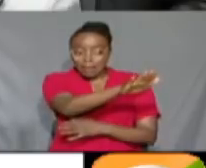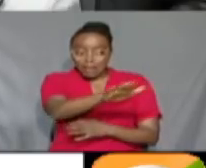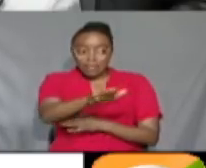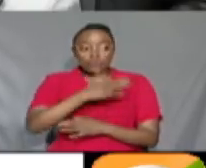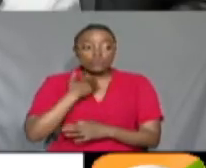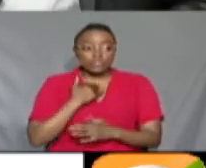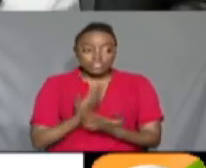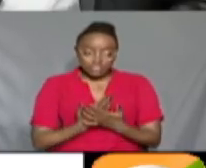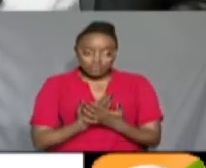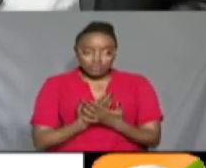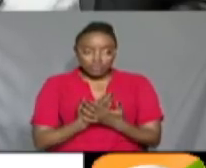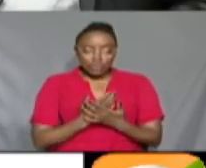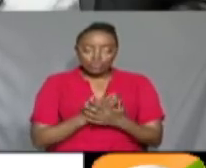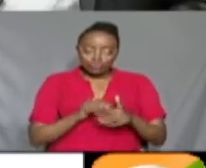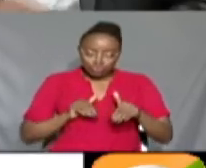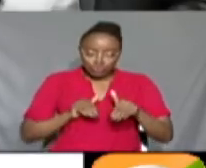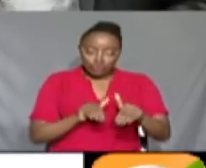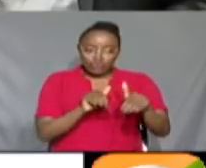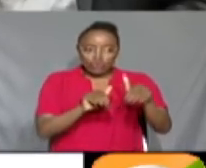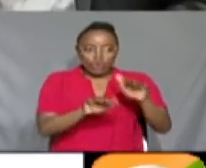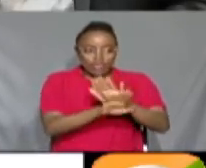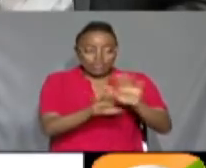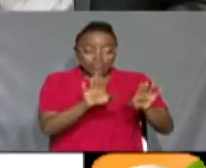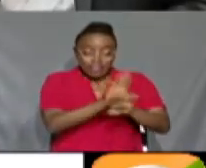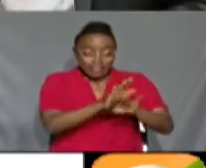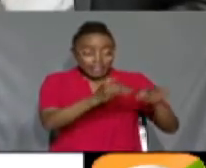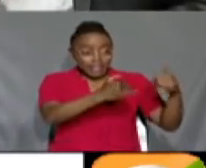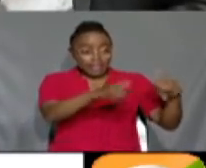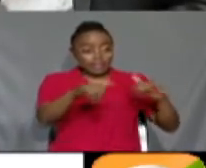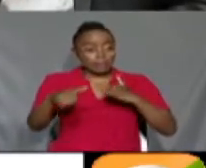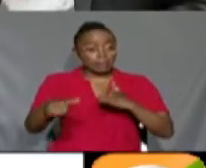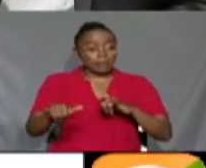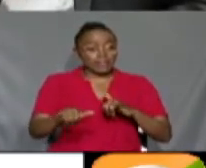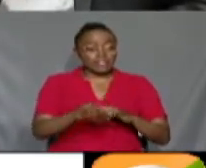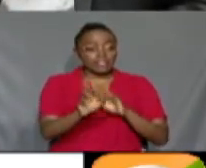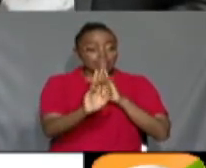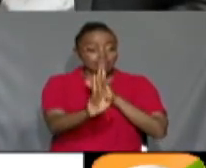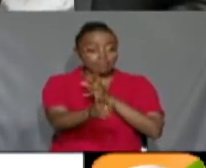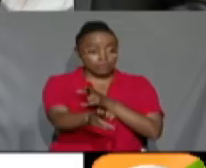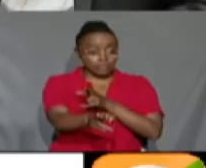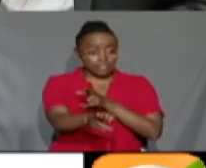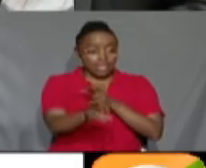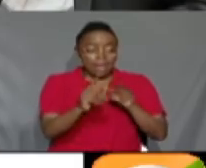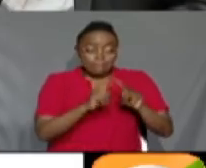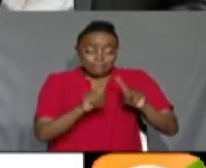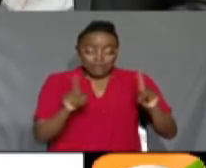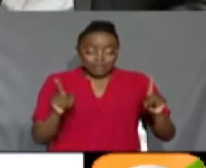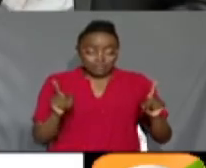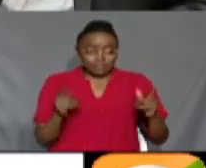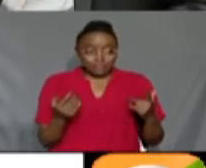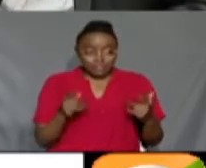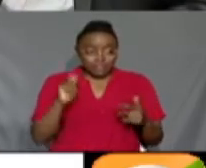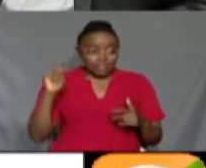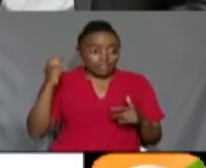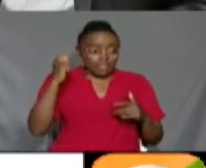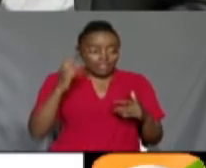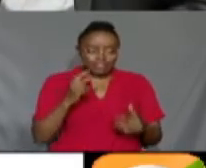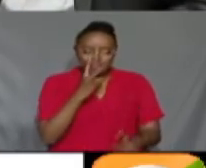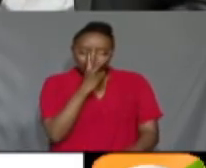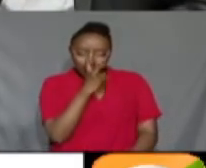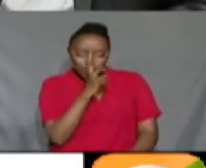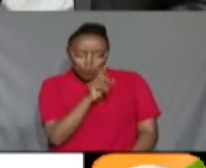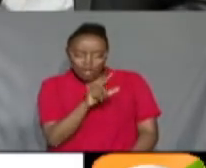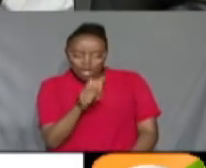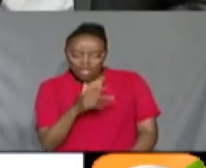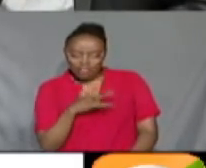to move with full throttle, mm-hmm. To implement the document. And since the Kenyans are very suspicious of one